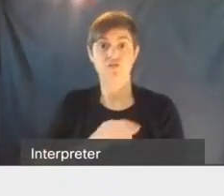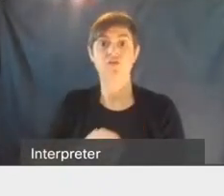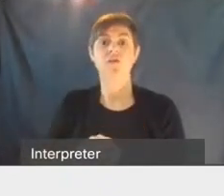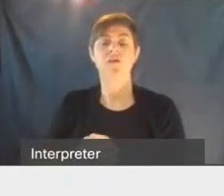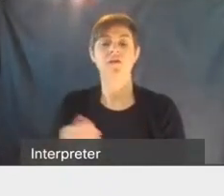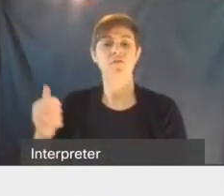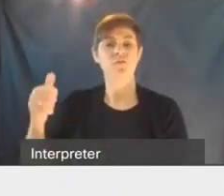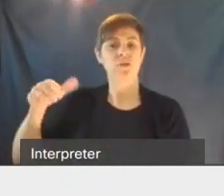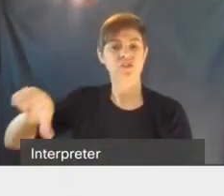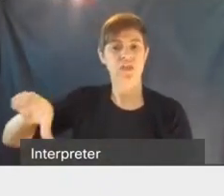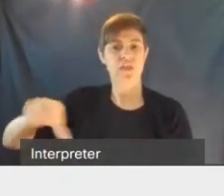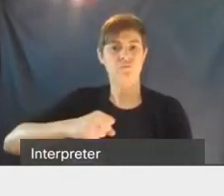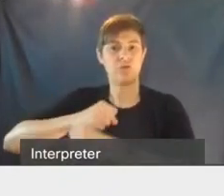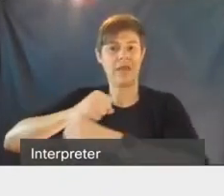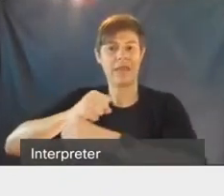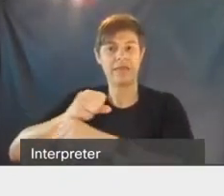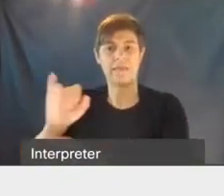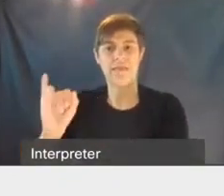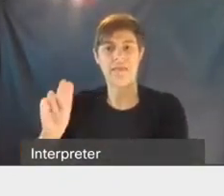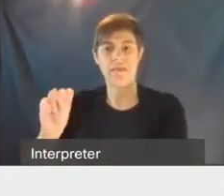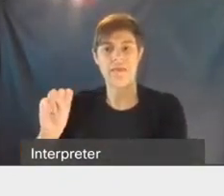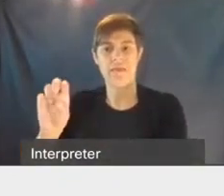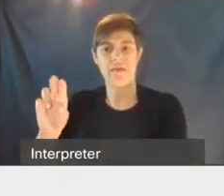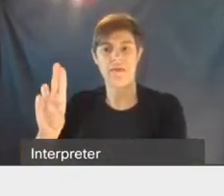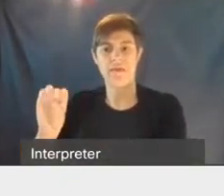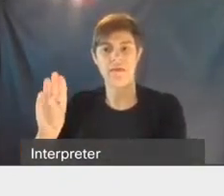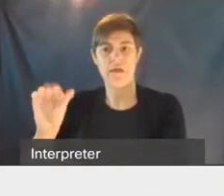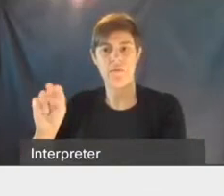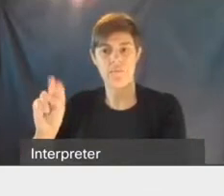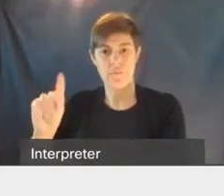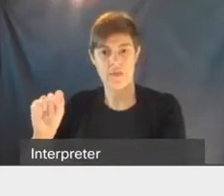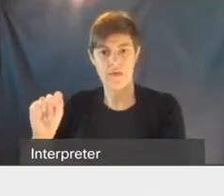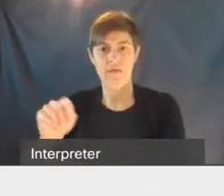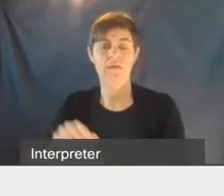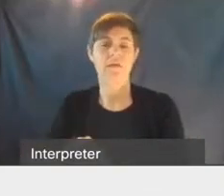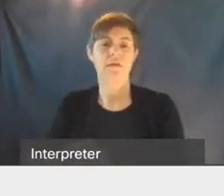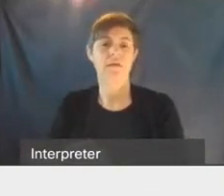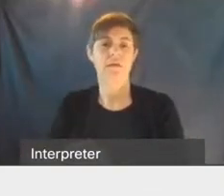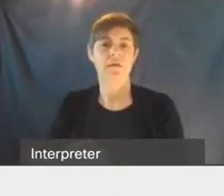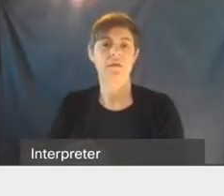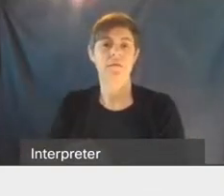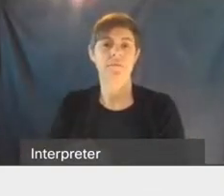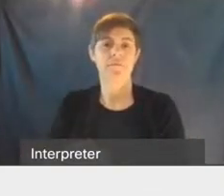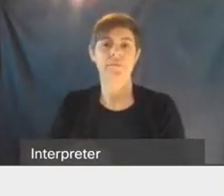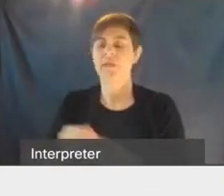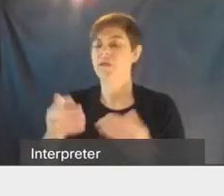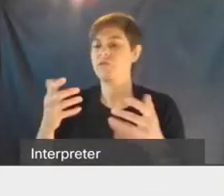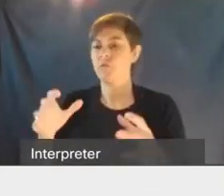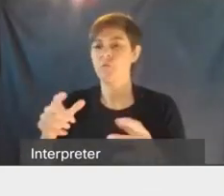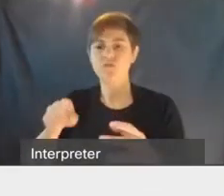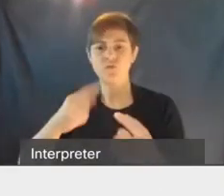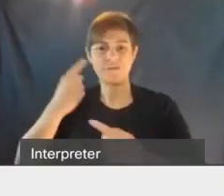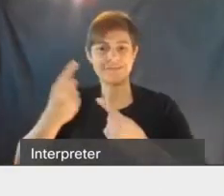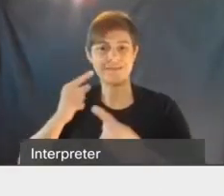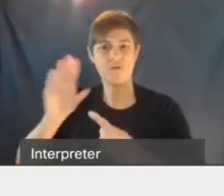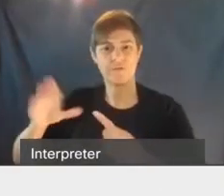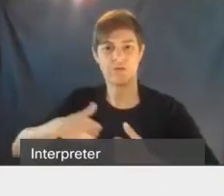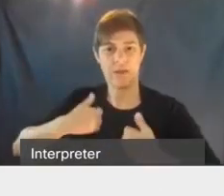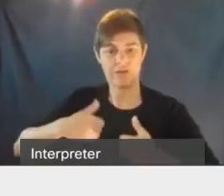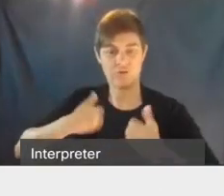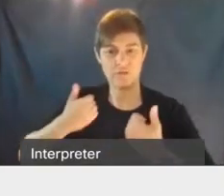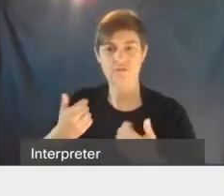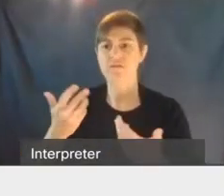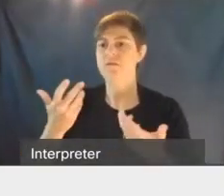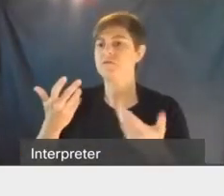reject protection of incumbents through such devices as considering an incumbent's address and